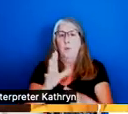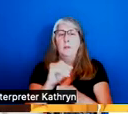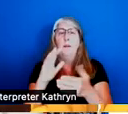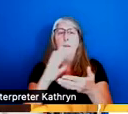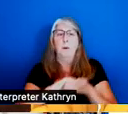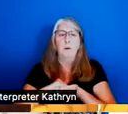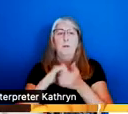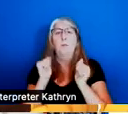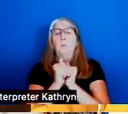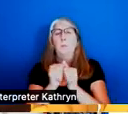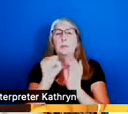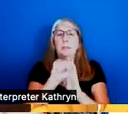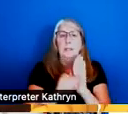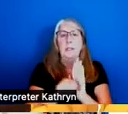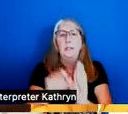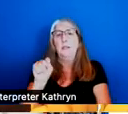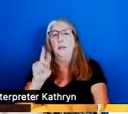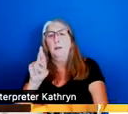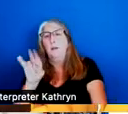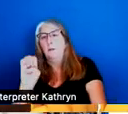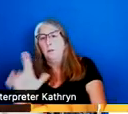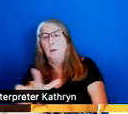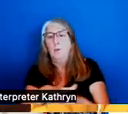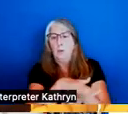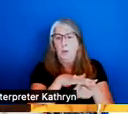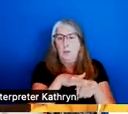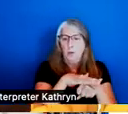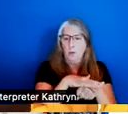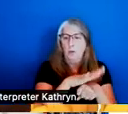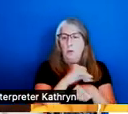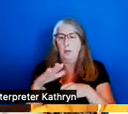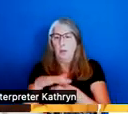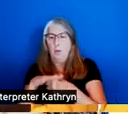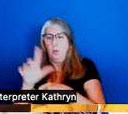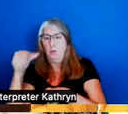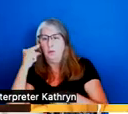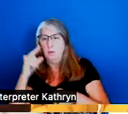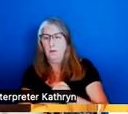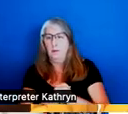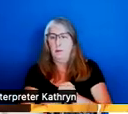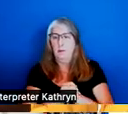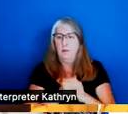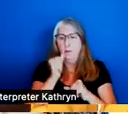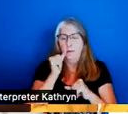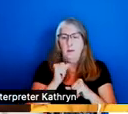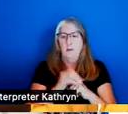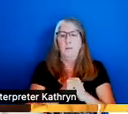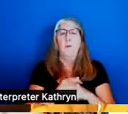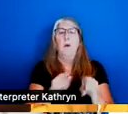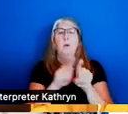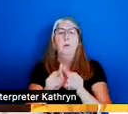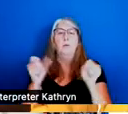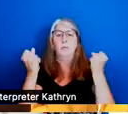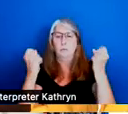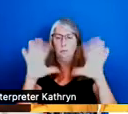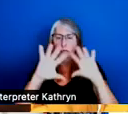with state, tribal, territorial, and local governments, as well as a diverse network of